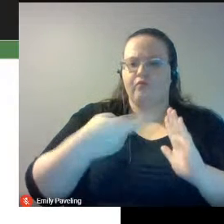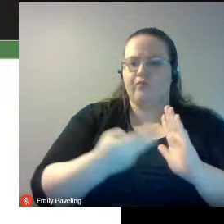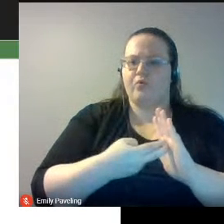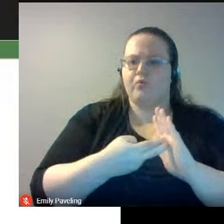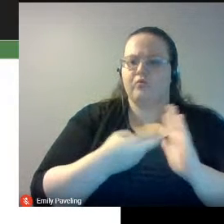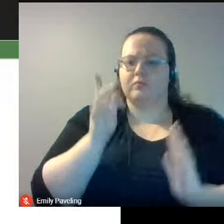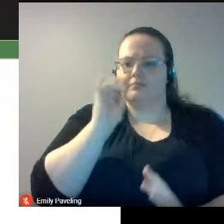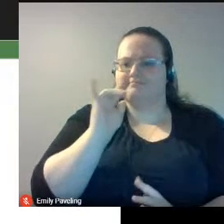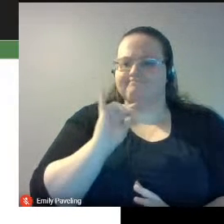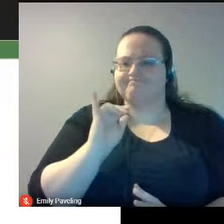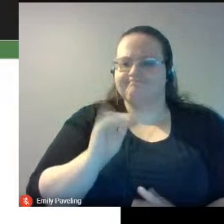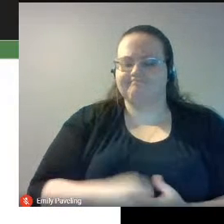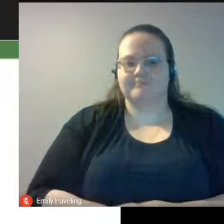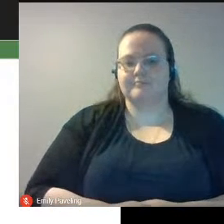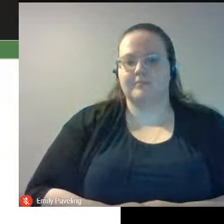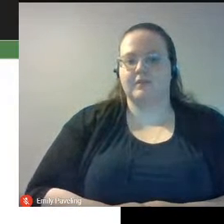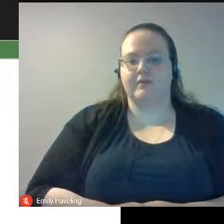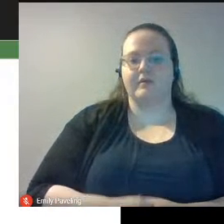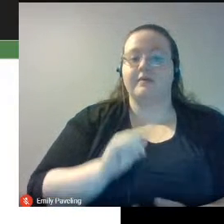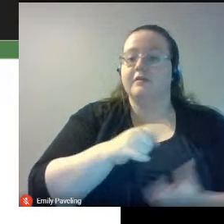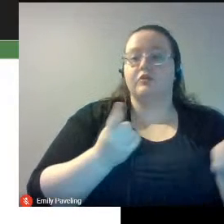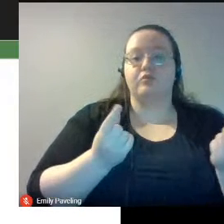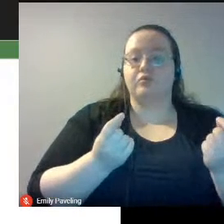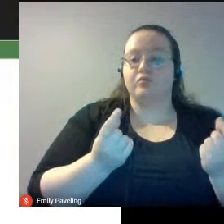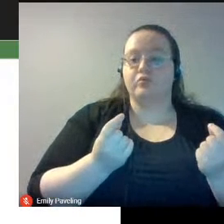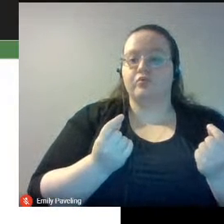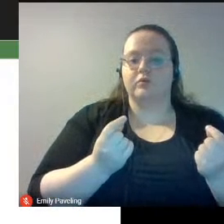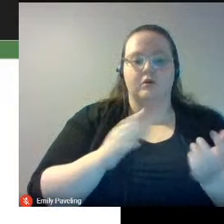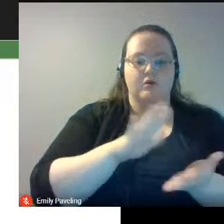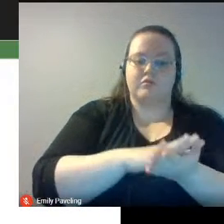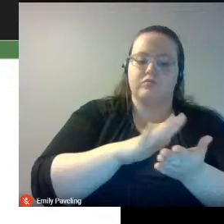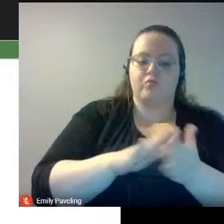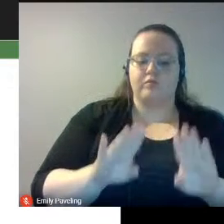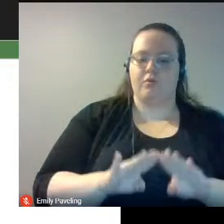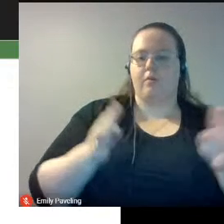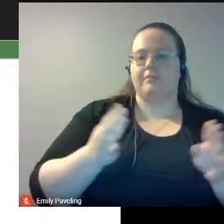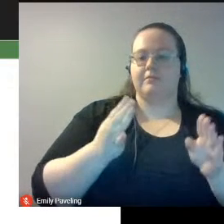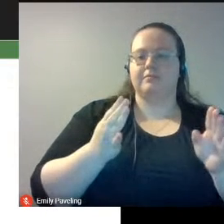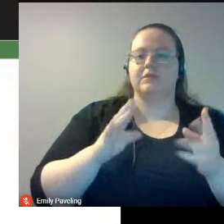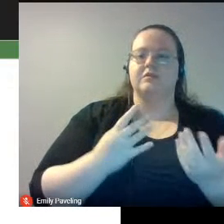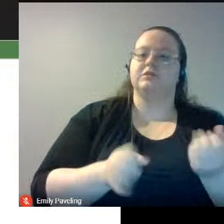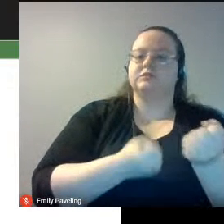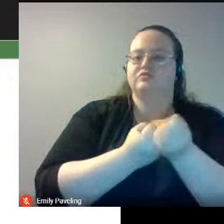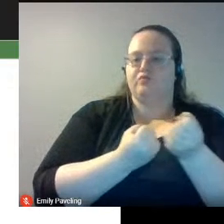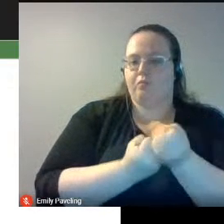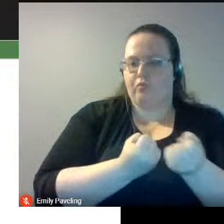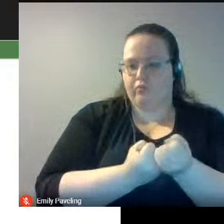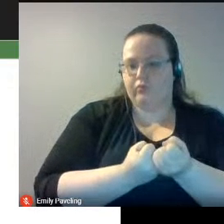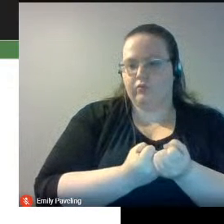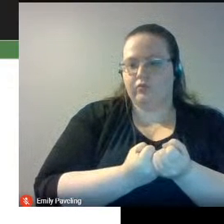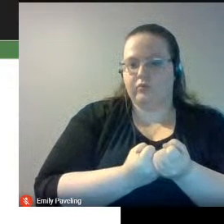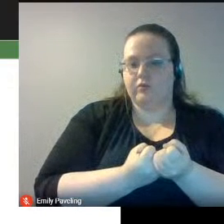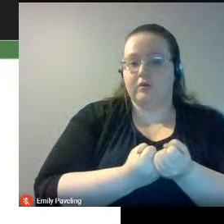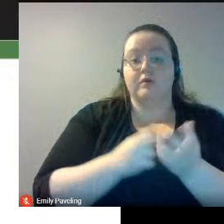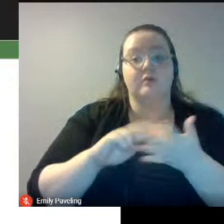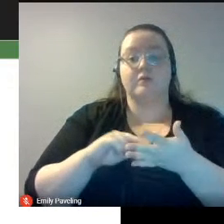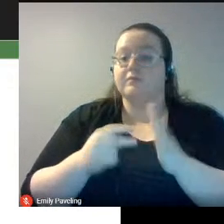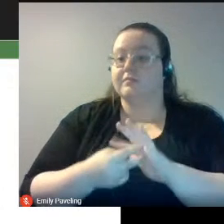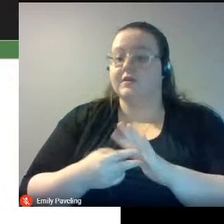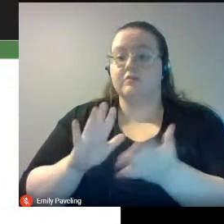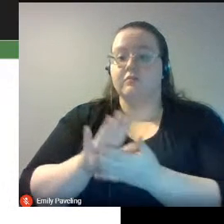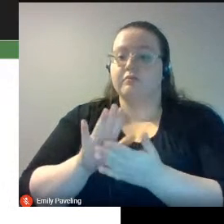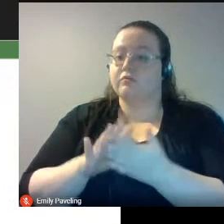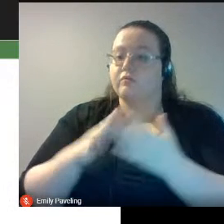these public health nurses is to support the safe reopening of schools, including supporting existing school health